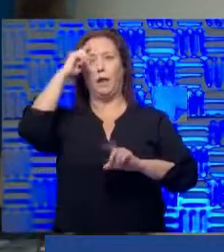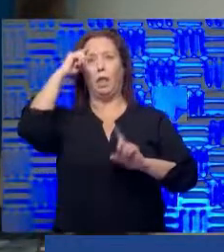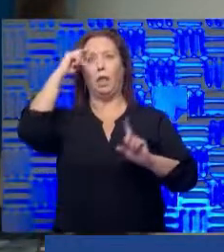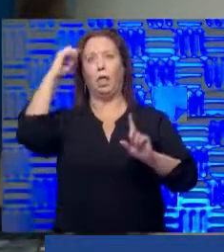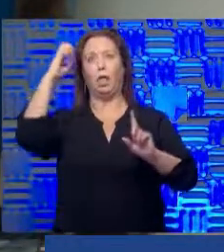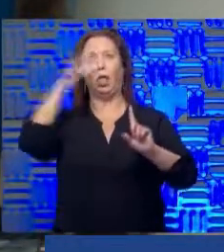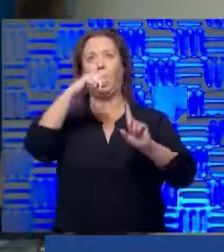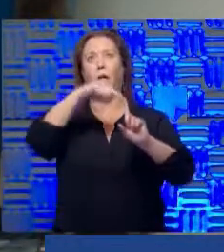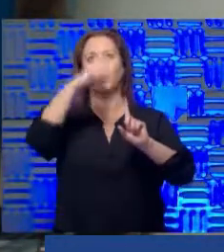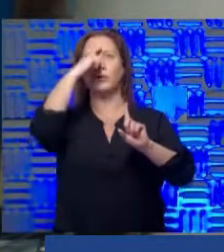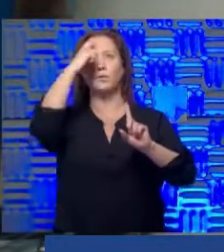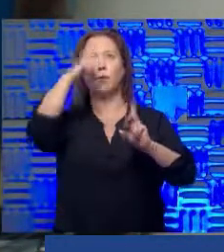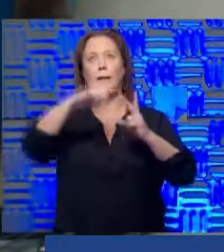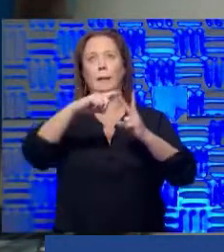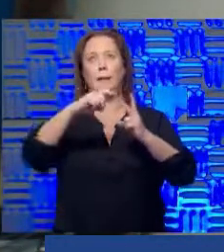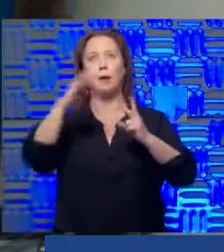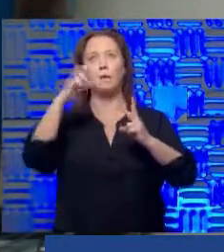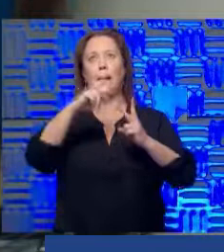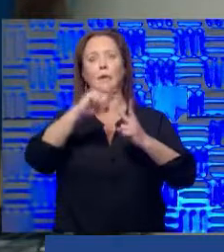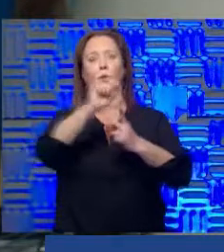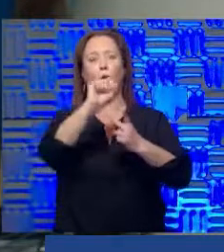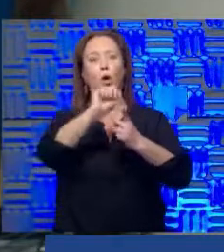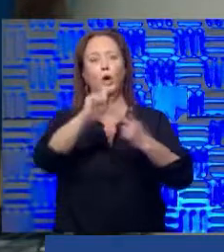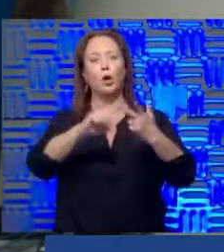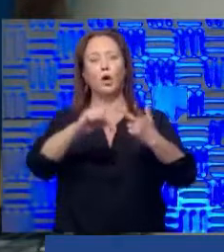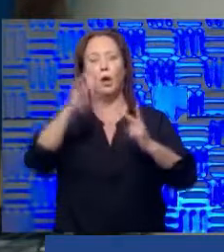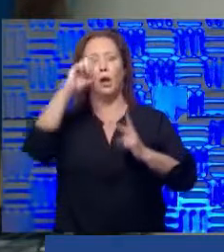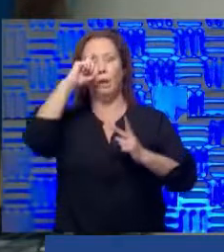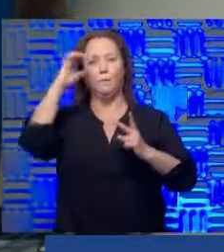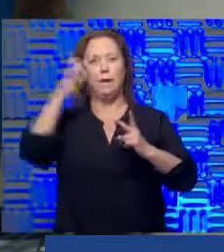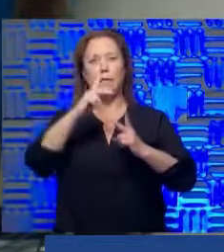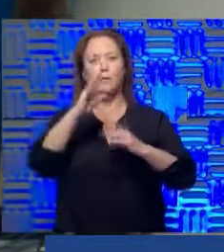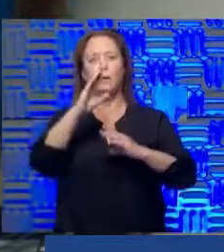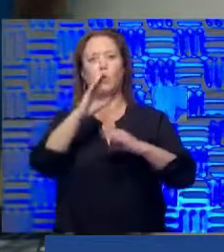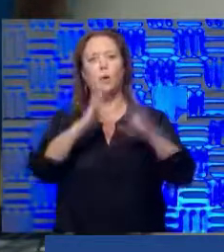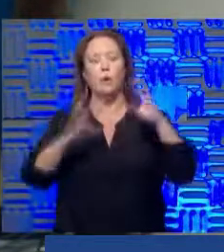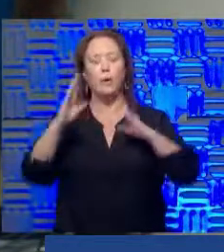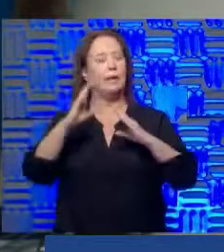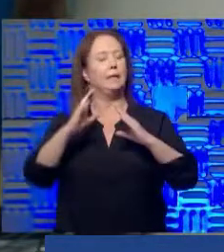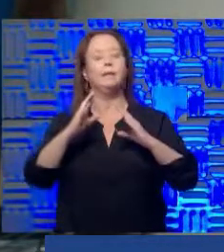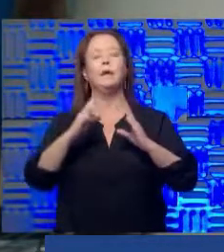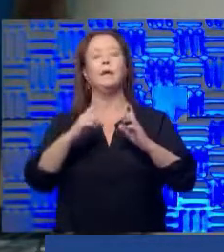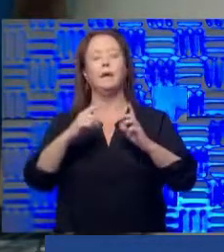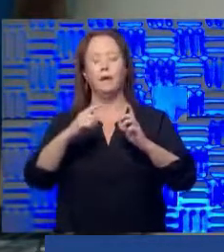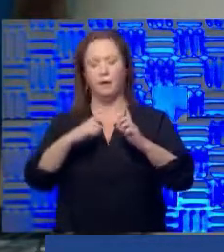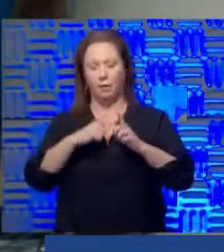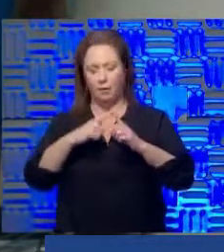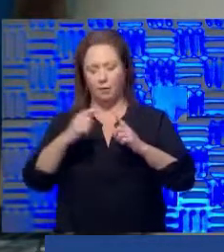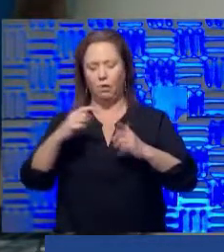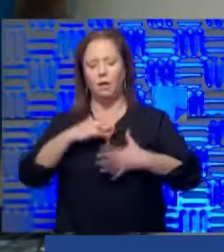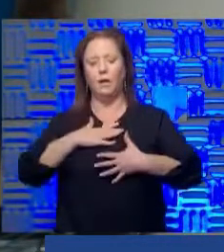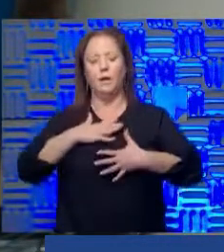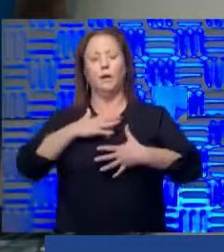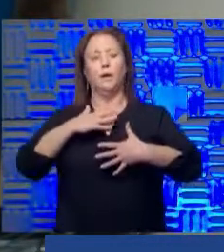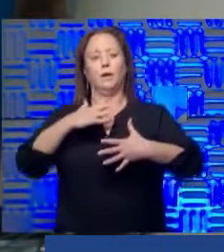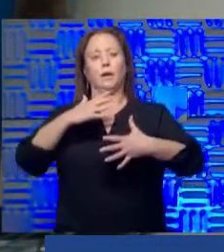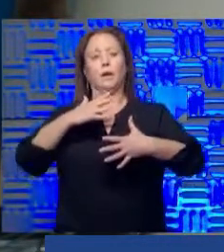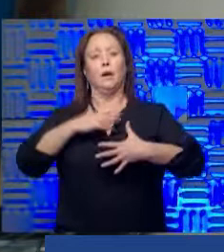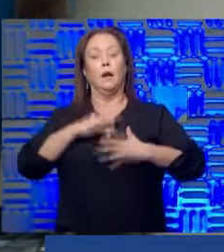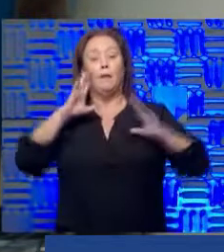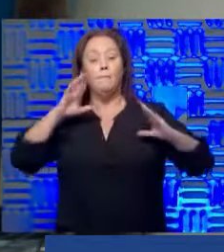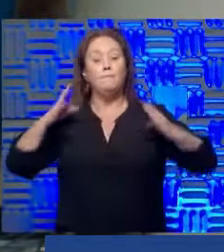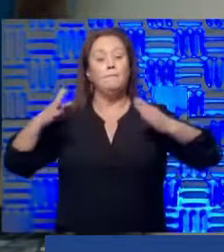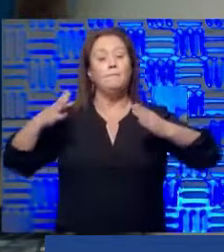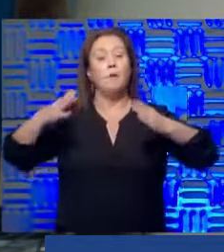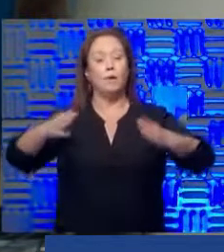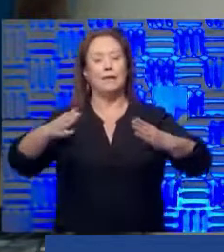dream or back to work or back to this or worry, this, that, and the other. You just have to do it again. You just have to constantly go back and focus on something other